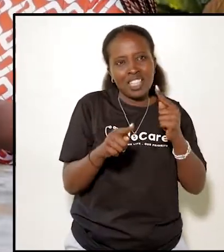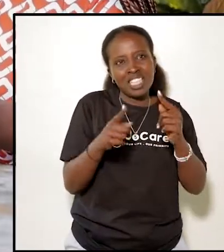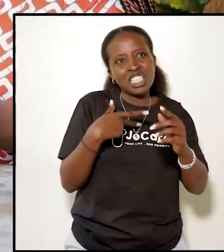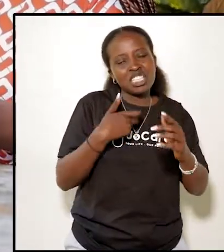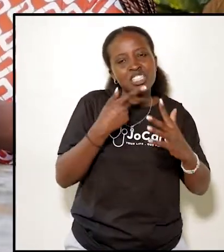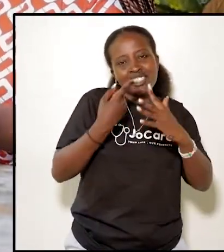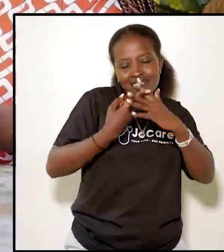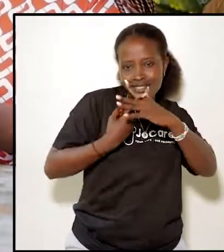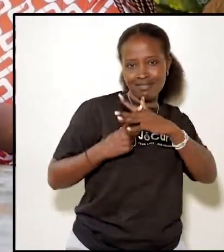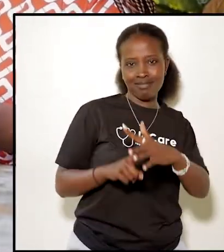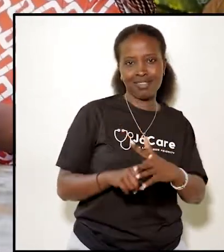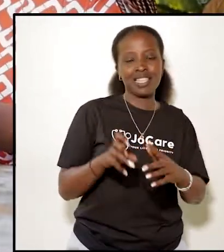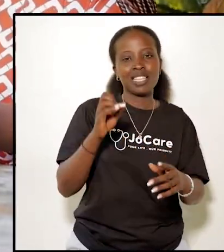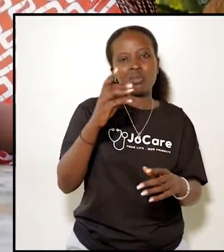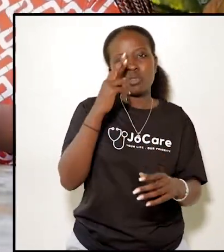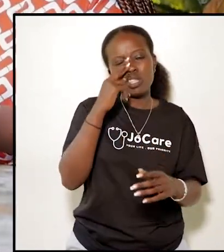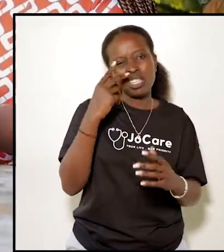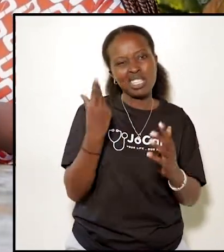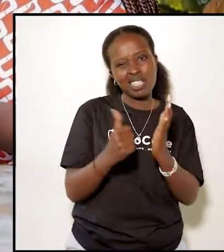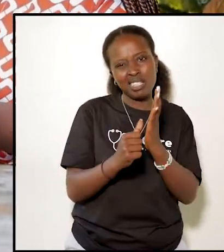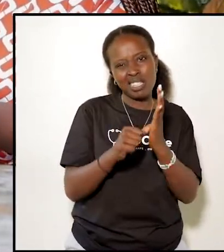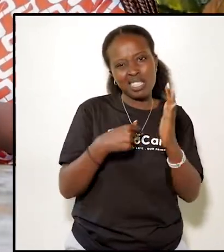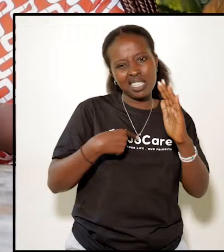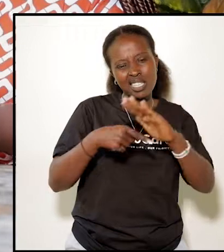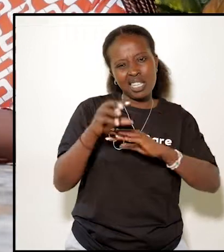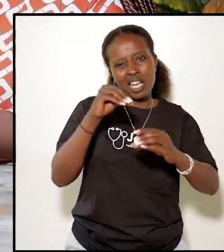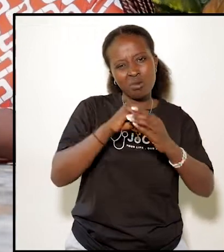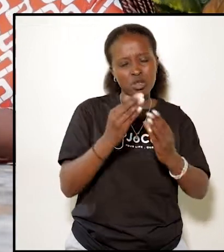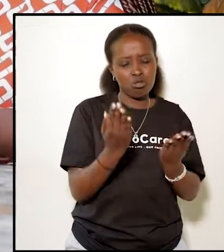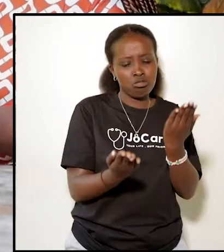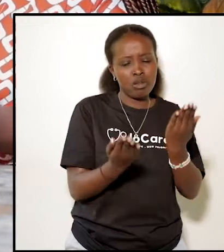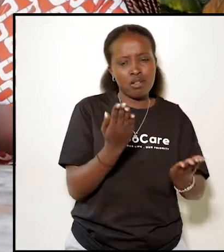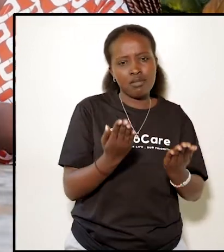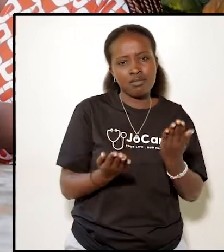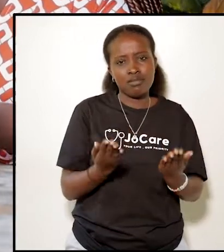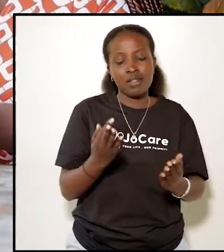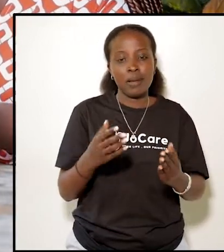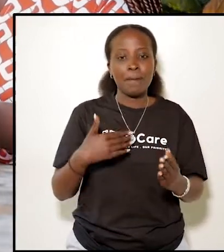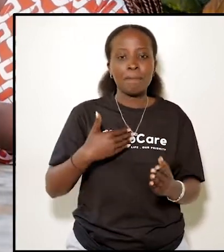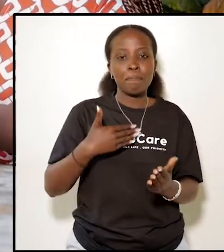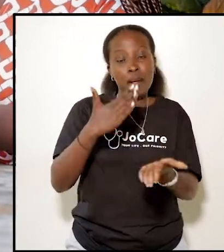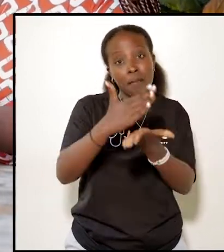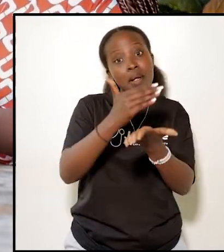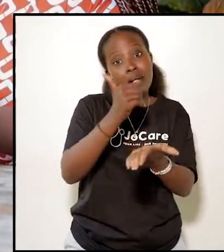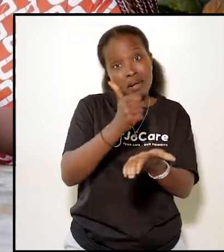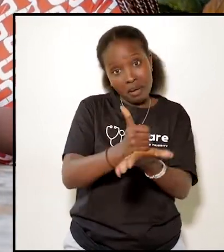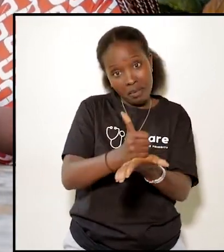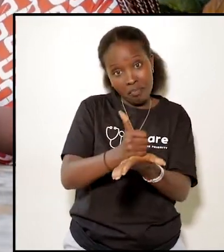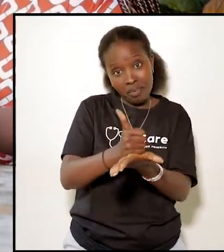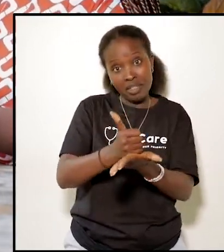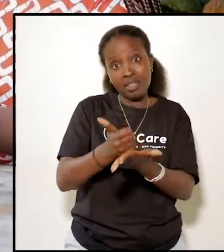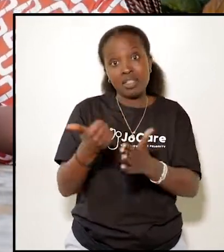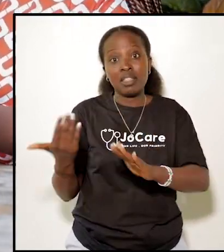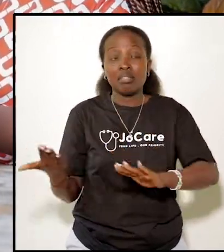be disturbed. Something that causes this hormonal imbalance may be